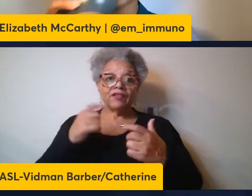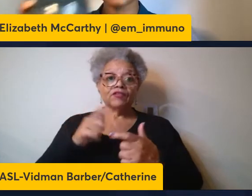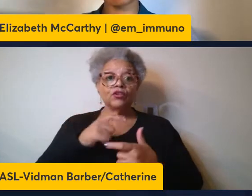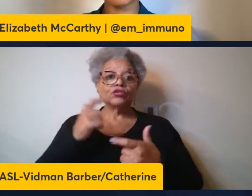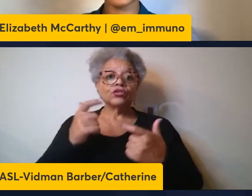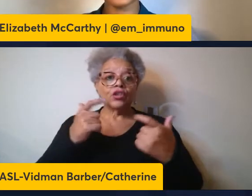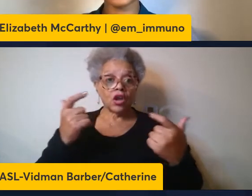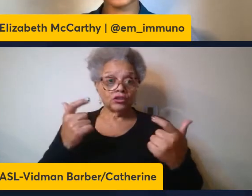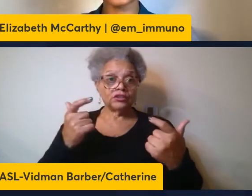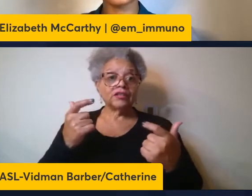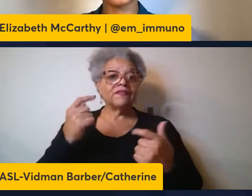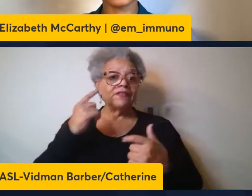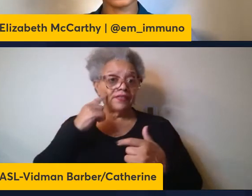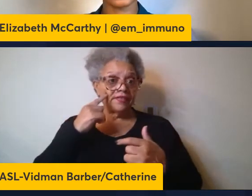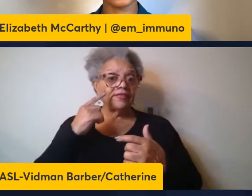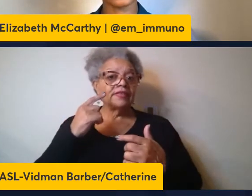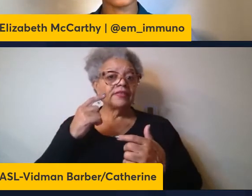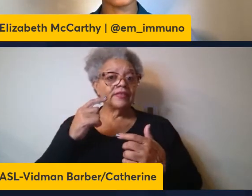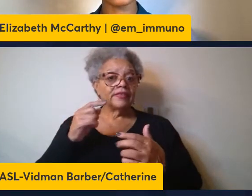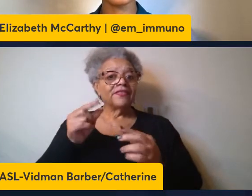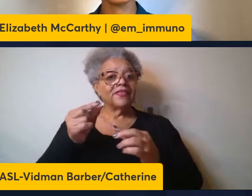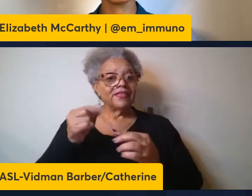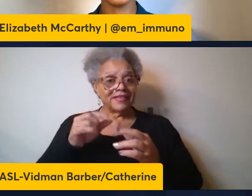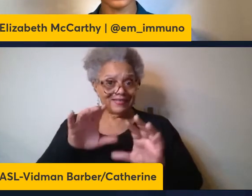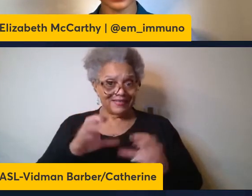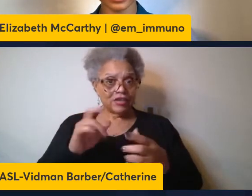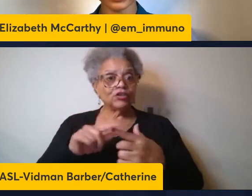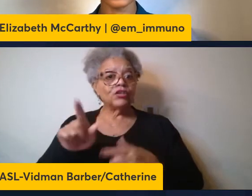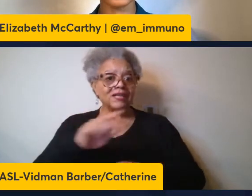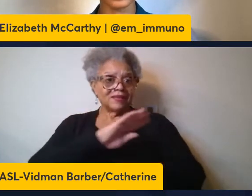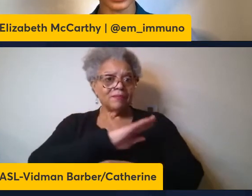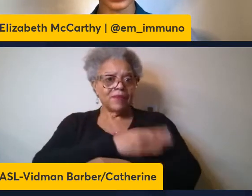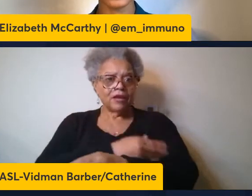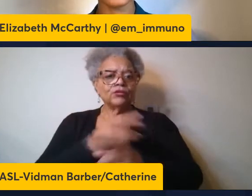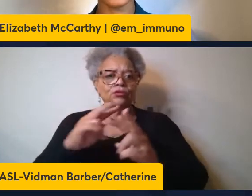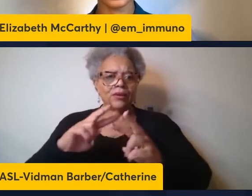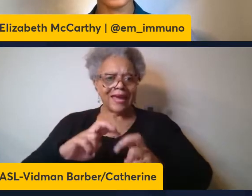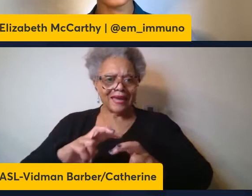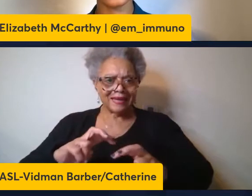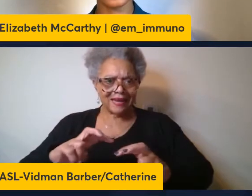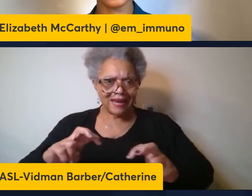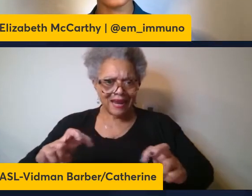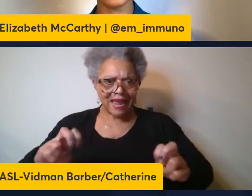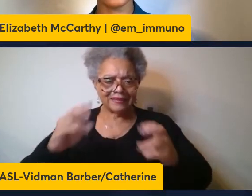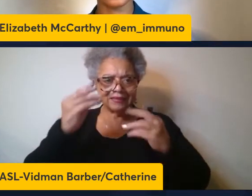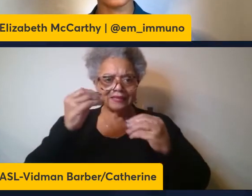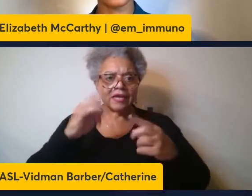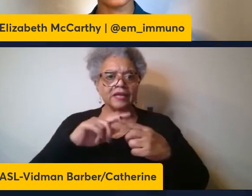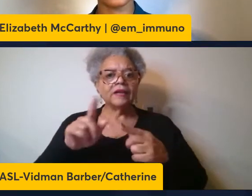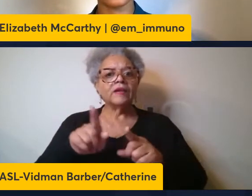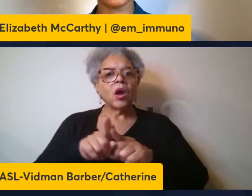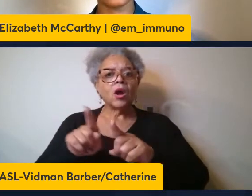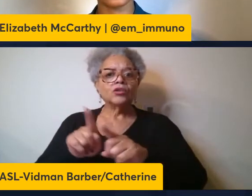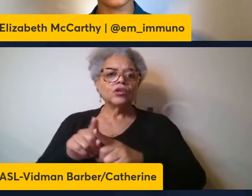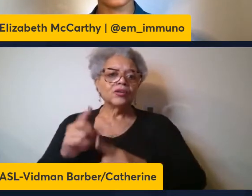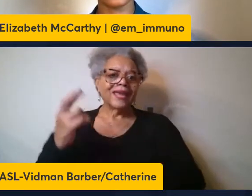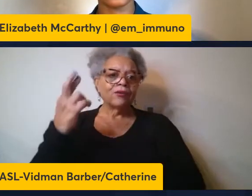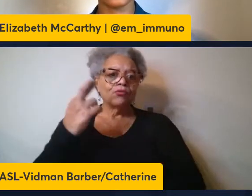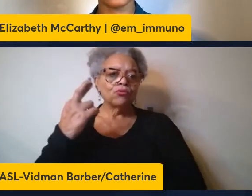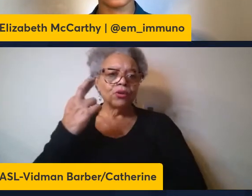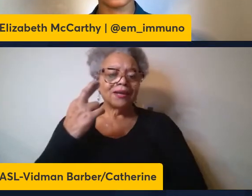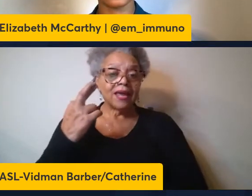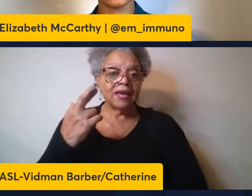sets is like you need the power to analyze this data. And I also kind of realized that